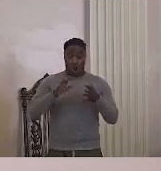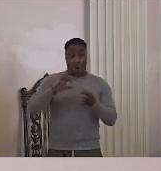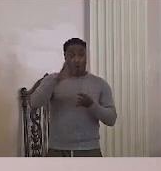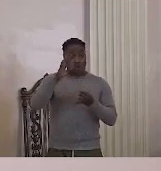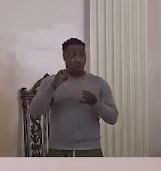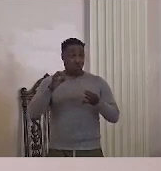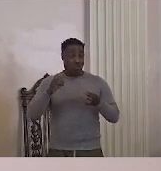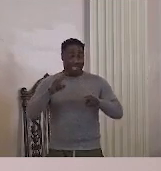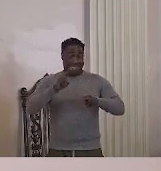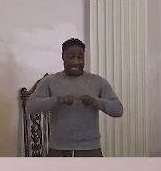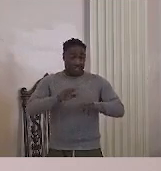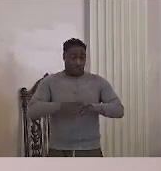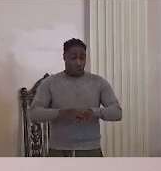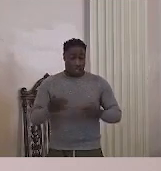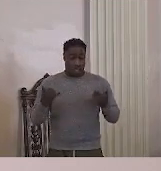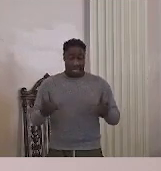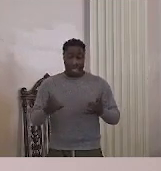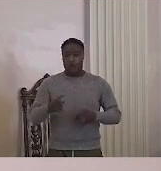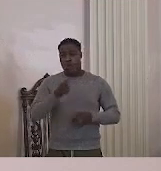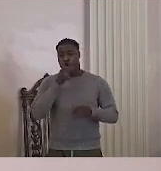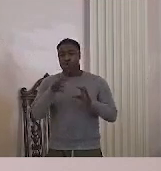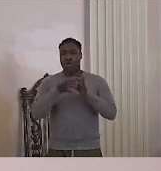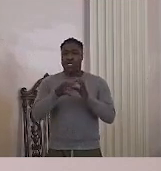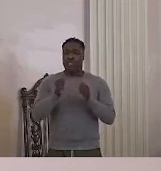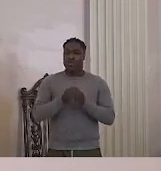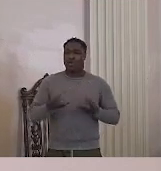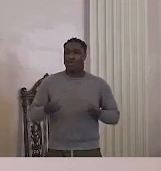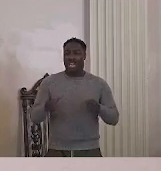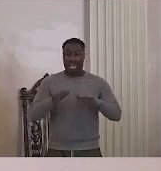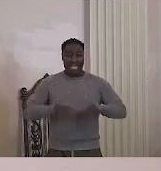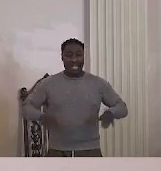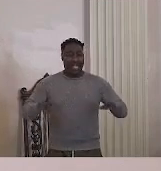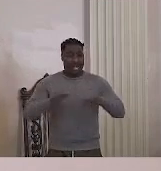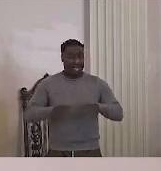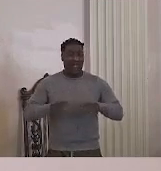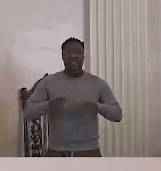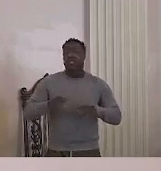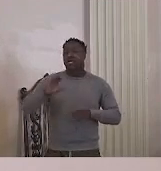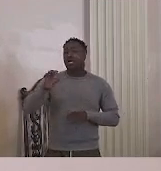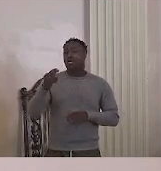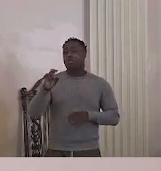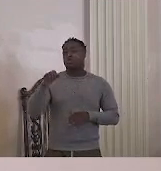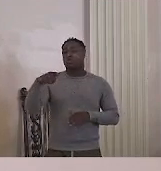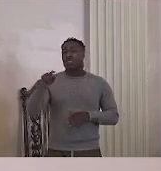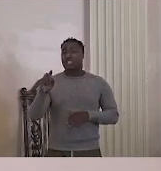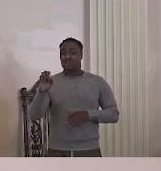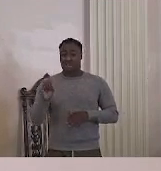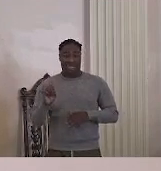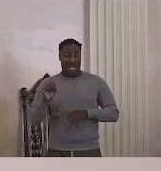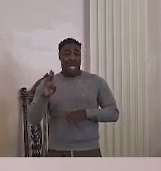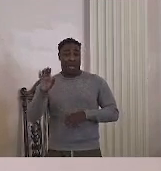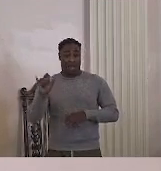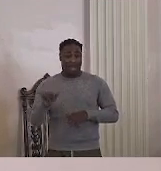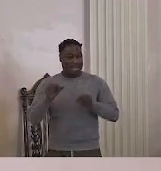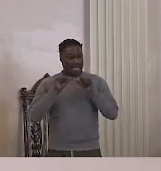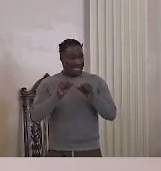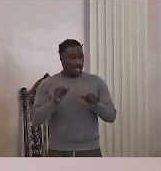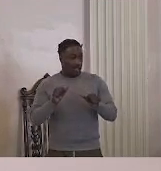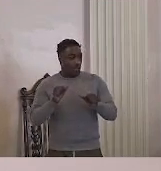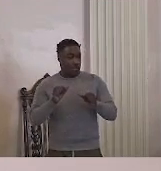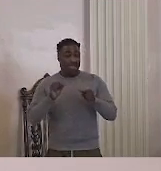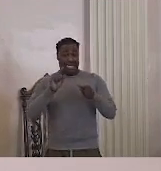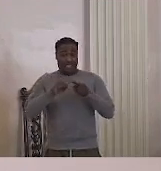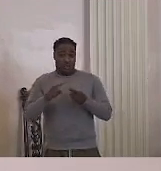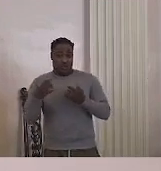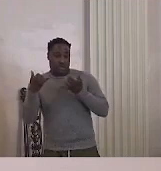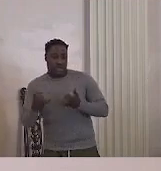stands and whose relationship with the land west of the Chesapeake Bay continues to this very day.